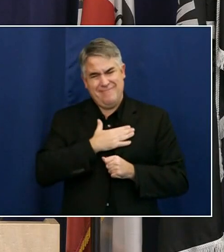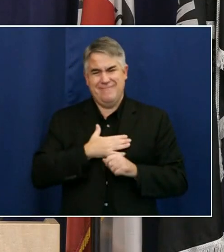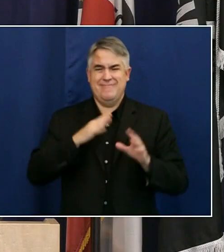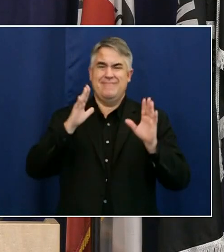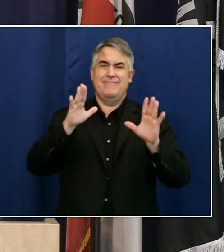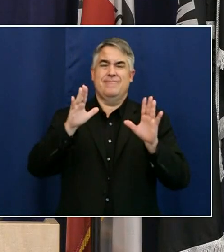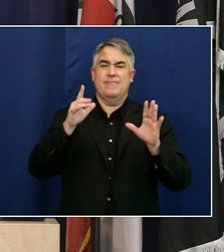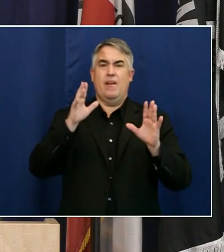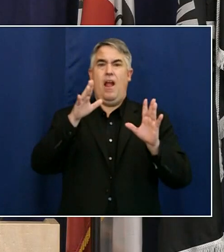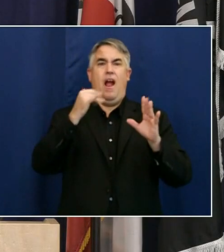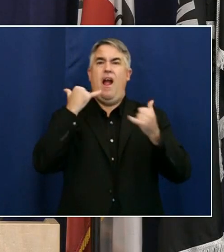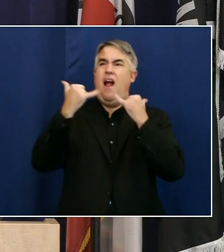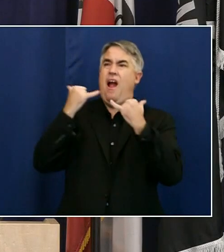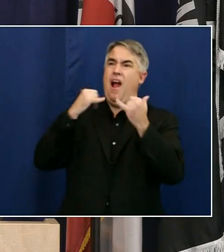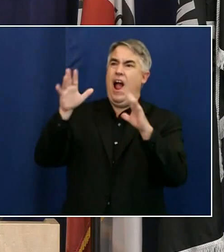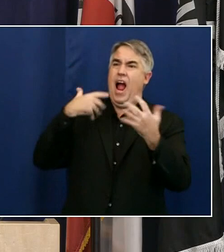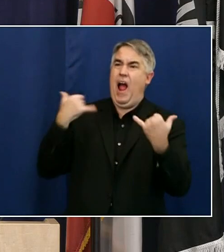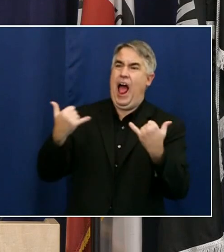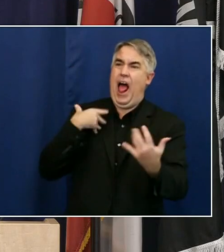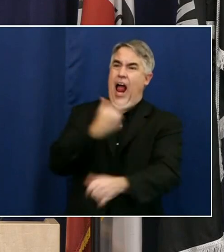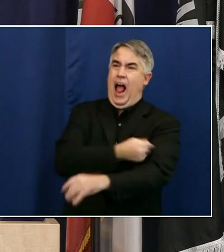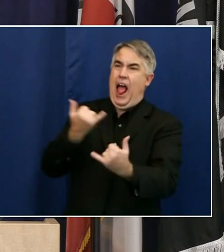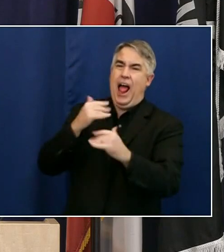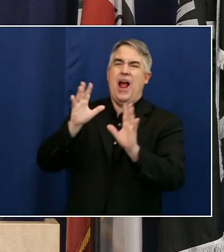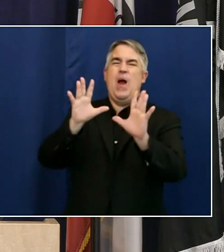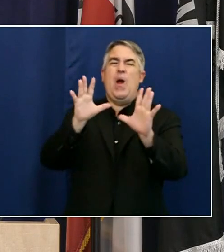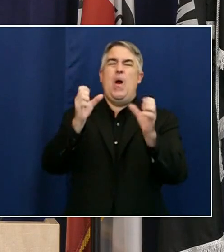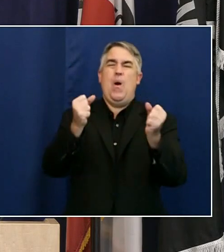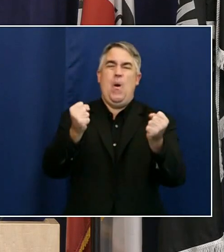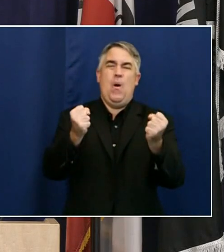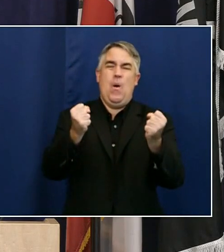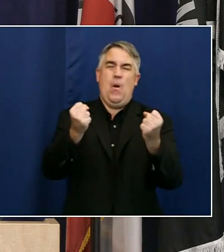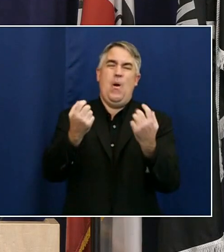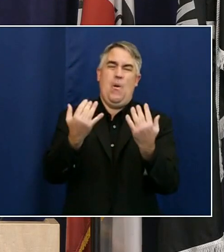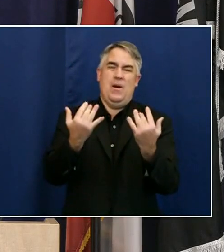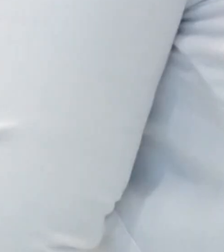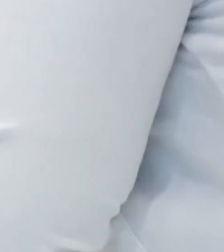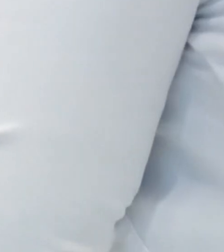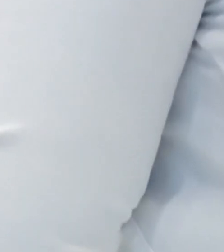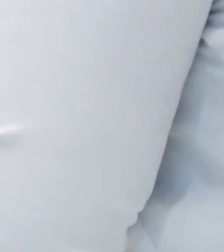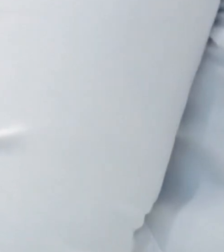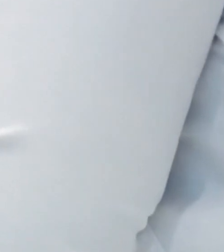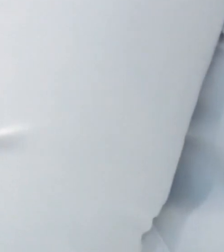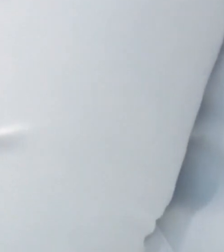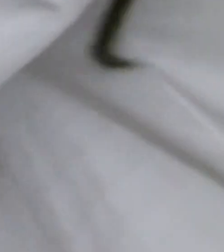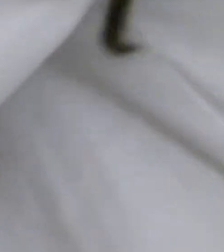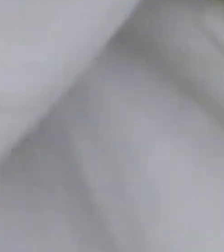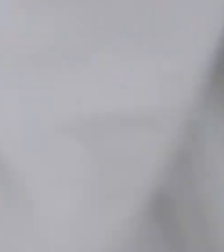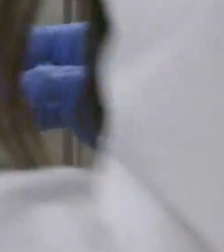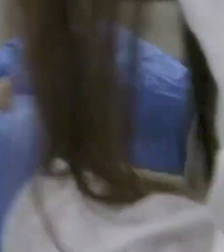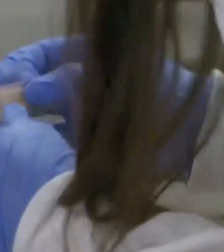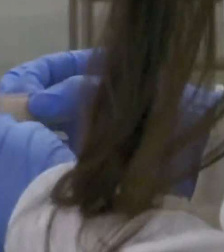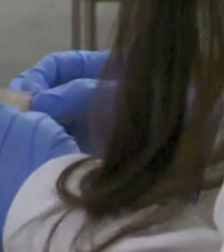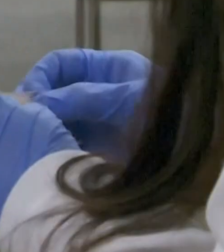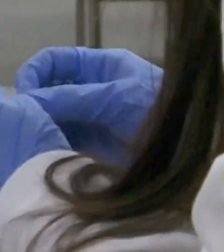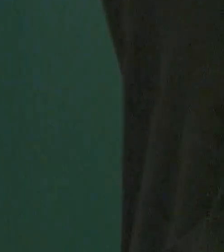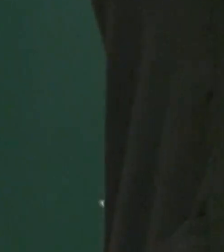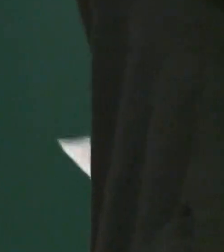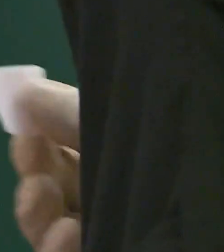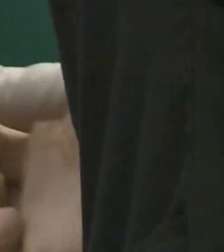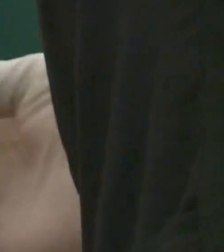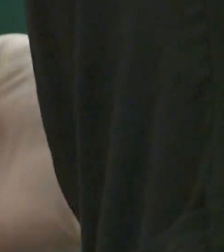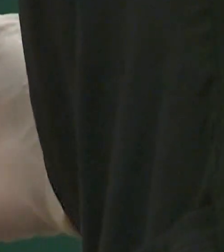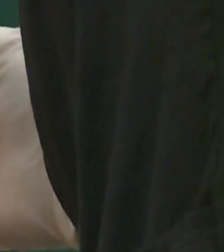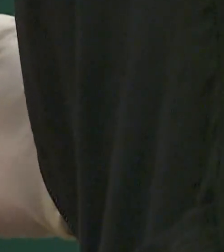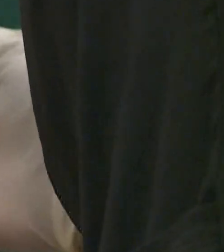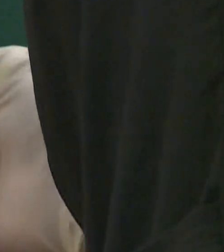call your healthcare provider today, because it's highly unlikely they have sufficient quantities. The biggest holdup is just supply. There are 1